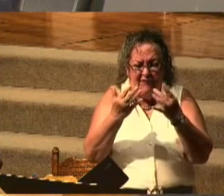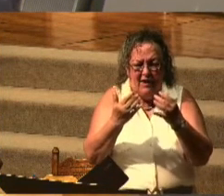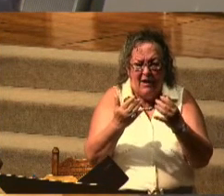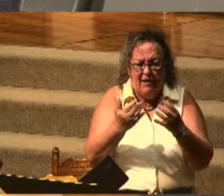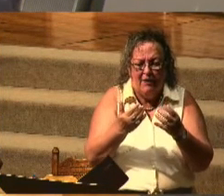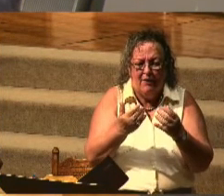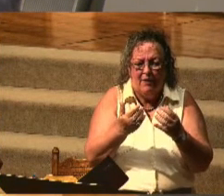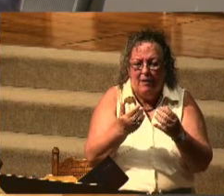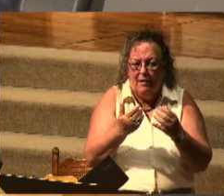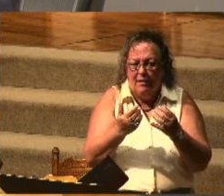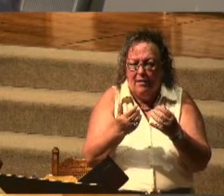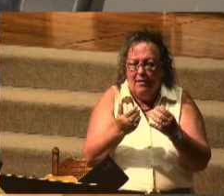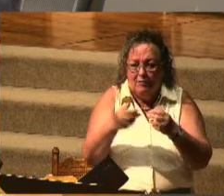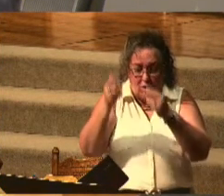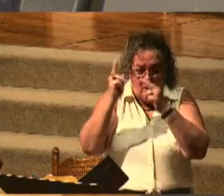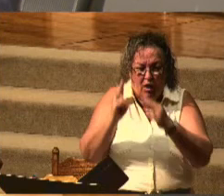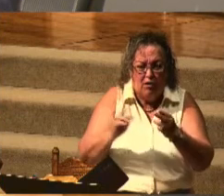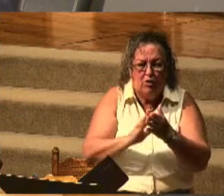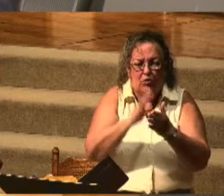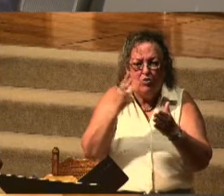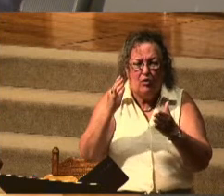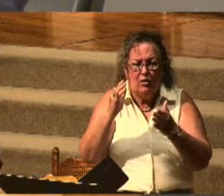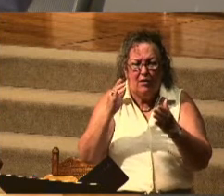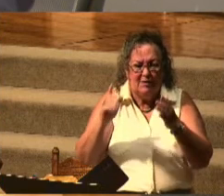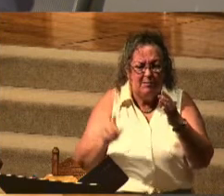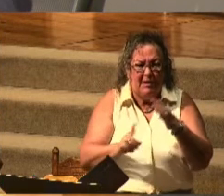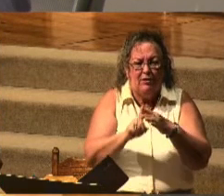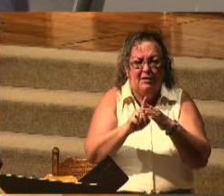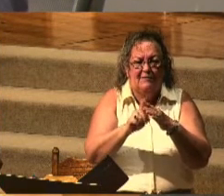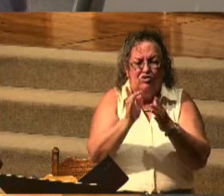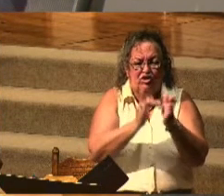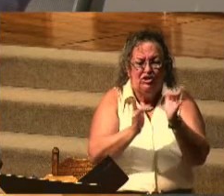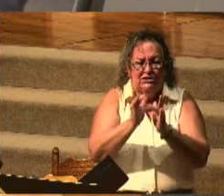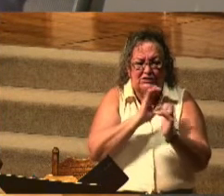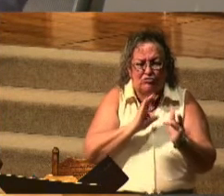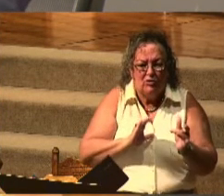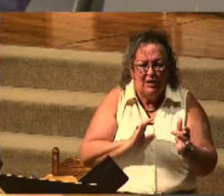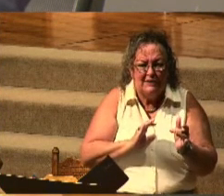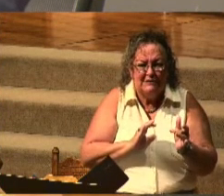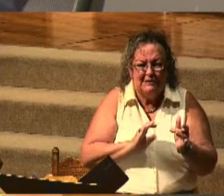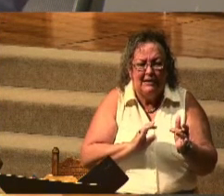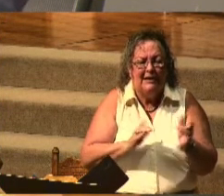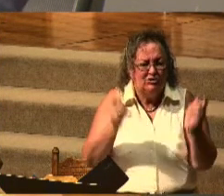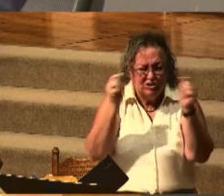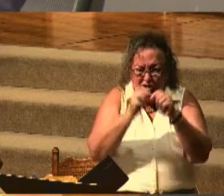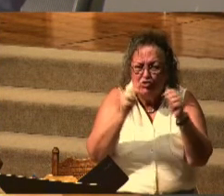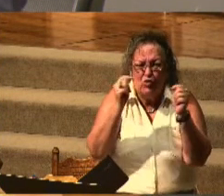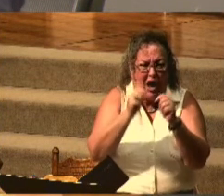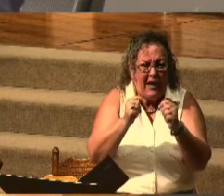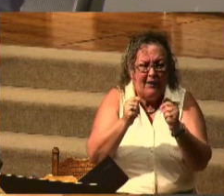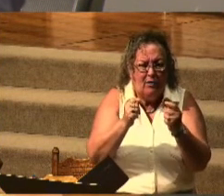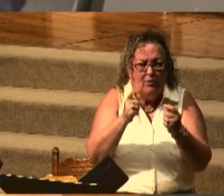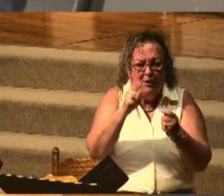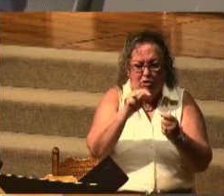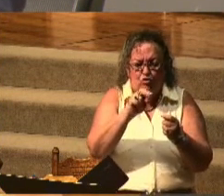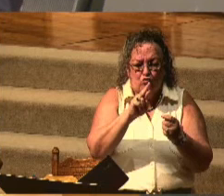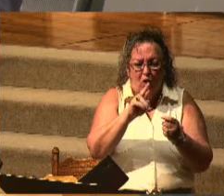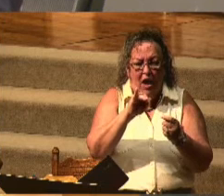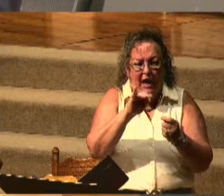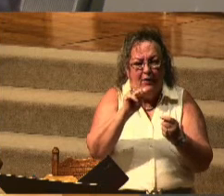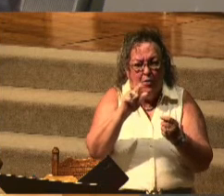unto the praise and the honor and the glory at the appearing of Jesus Christ. It's just a trial. So we have to